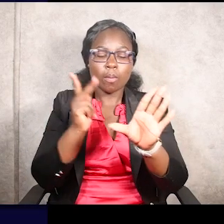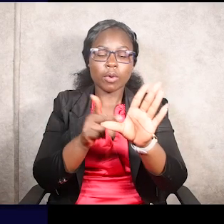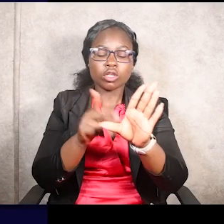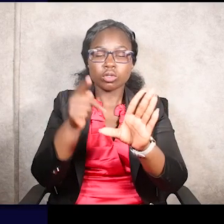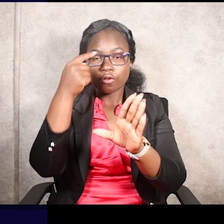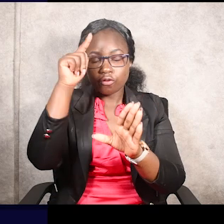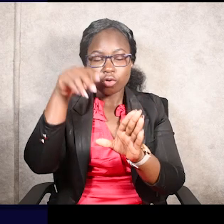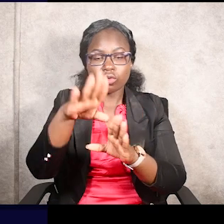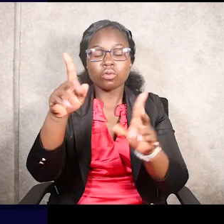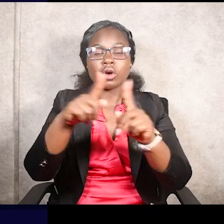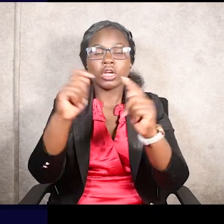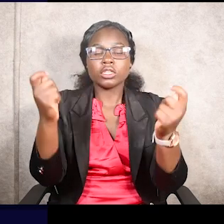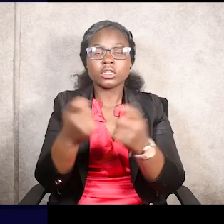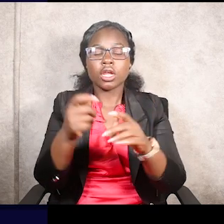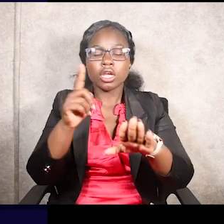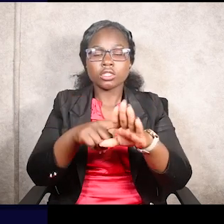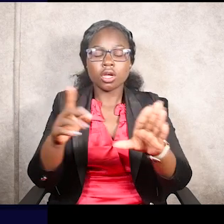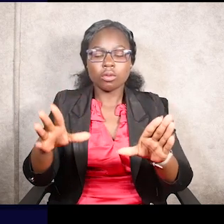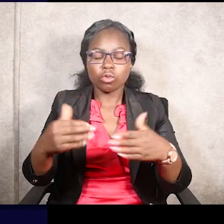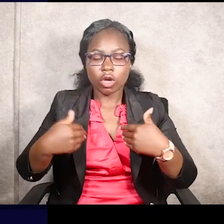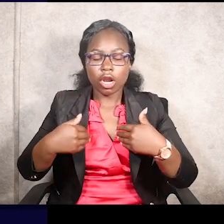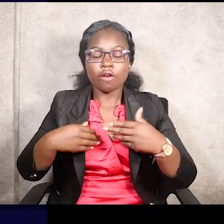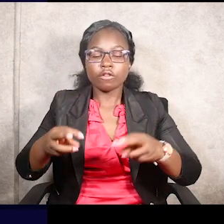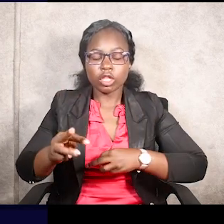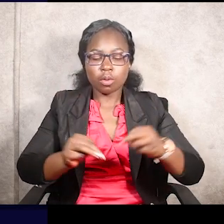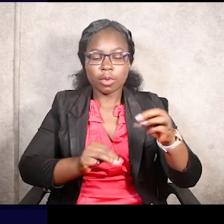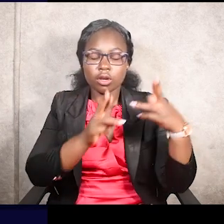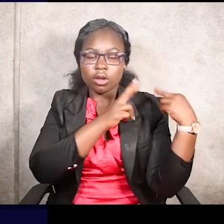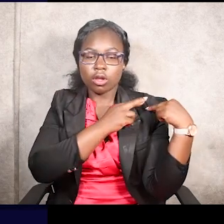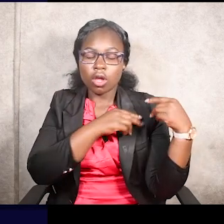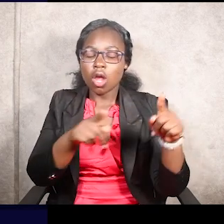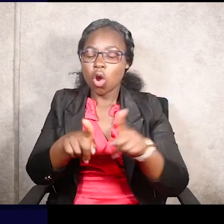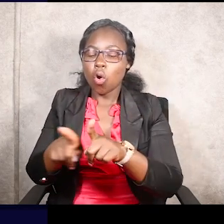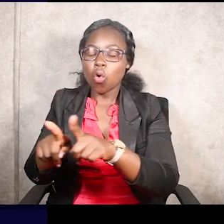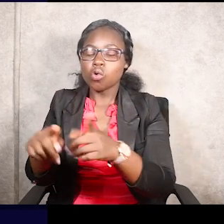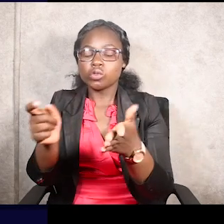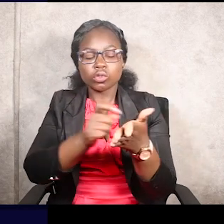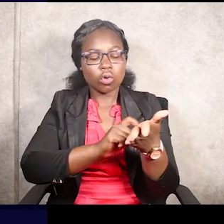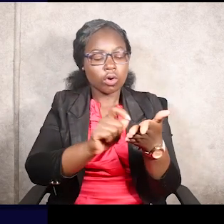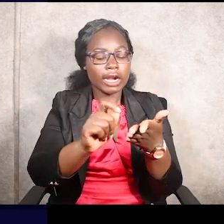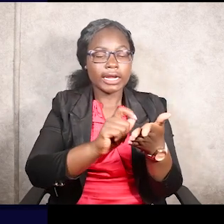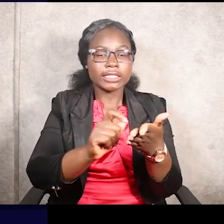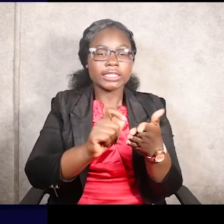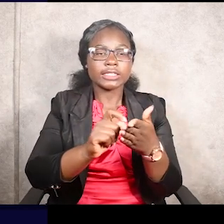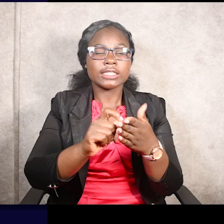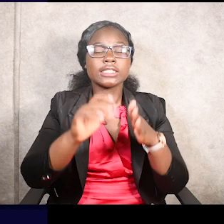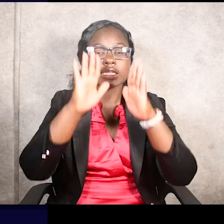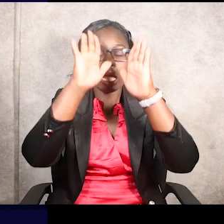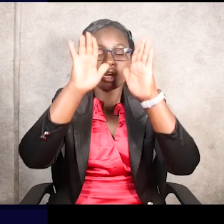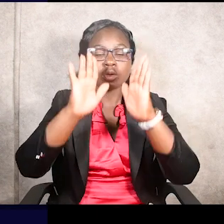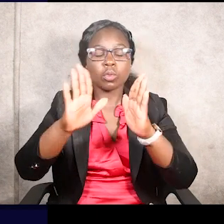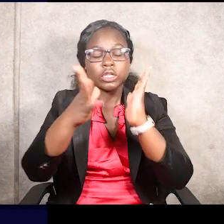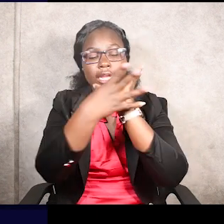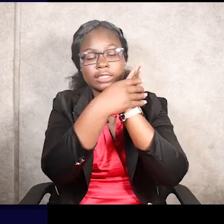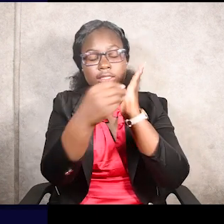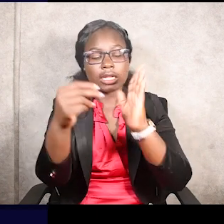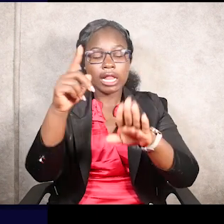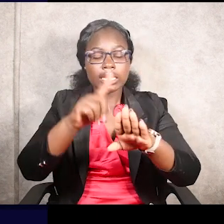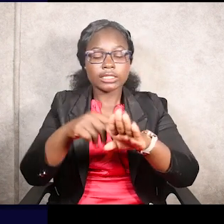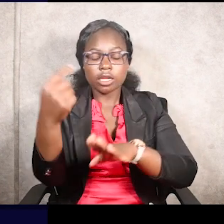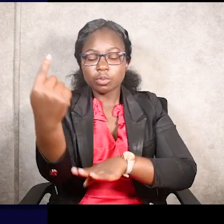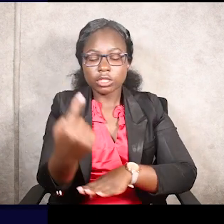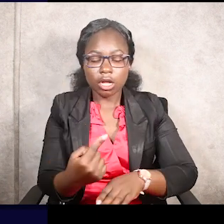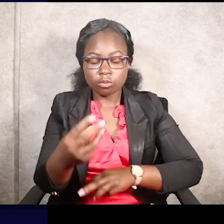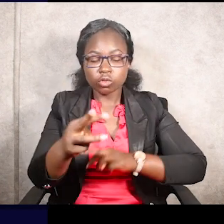team members while executing your managerial role. Also, writing is a critical skill when it comes